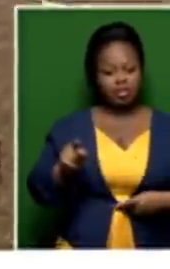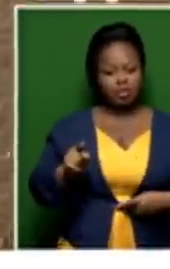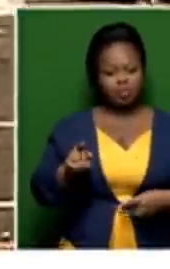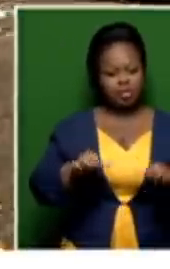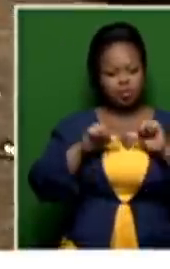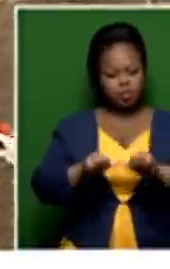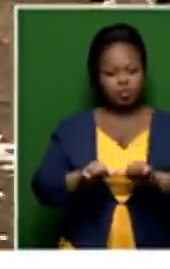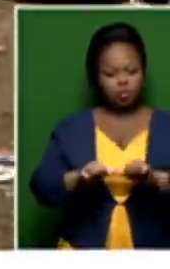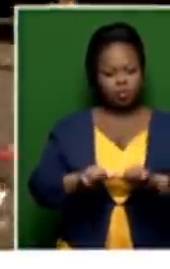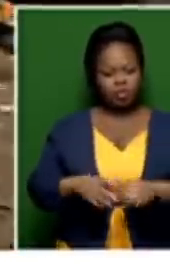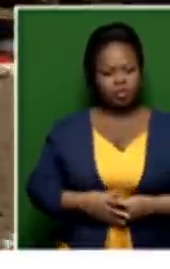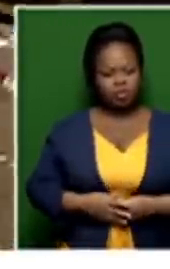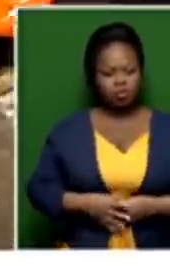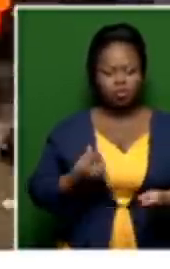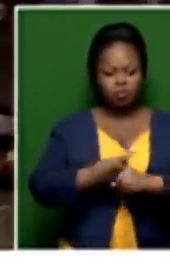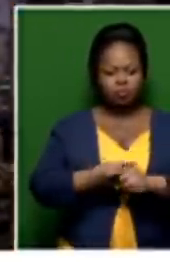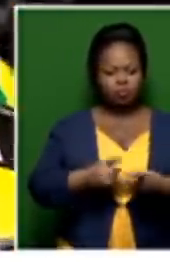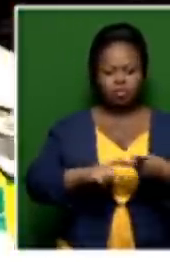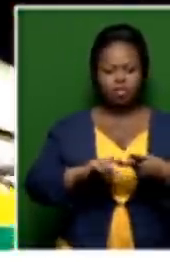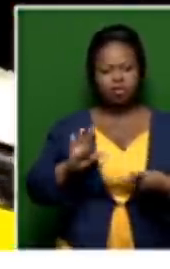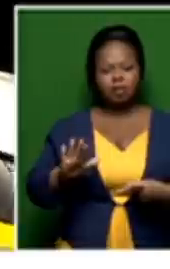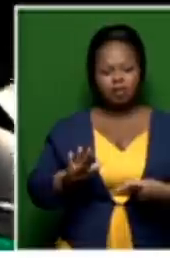been hurt, who'd been hit